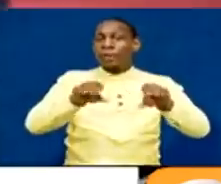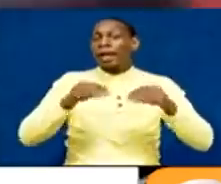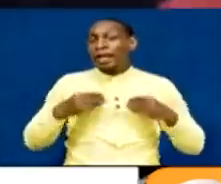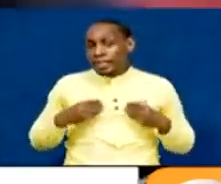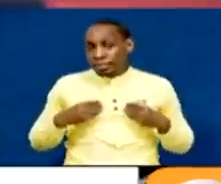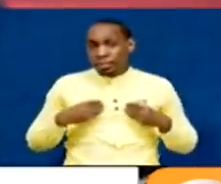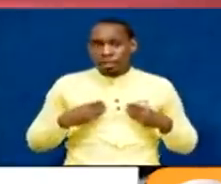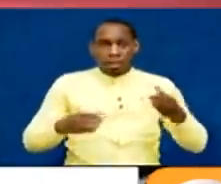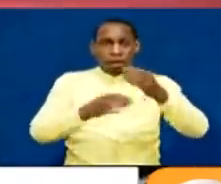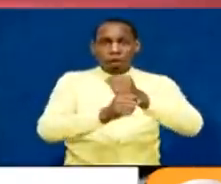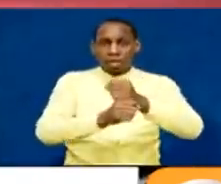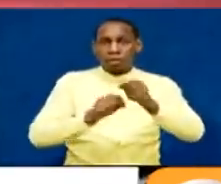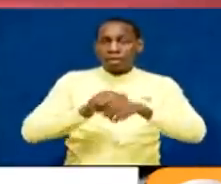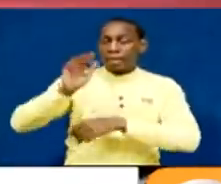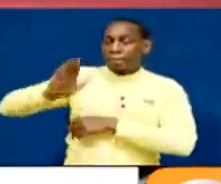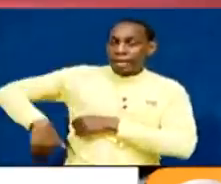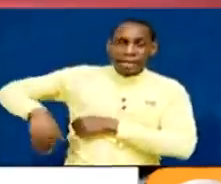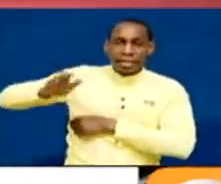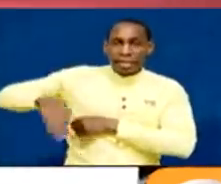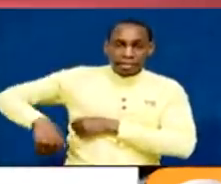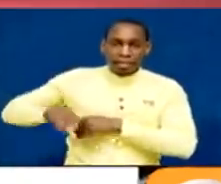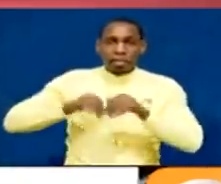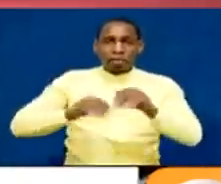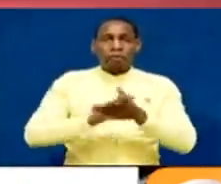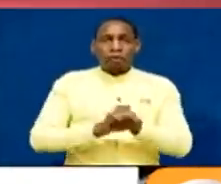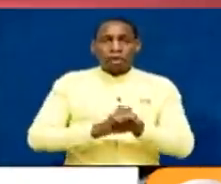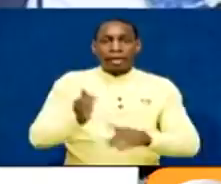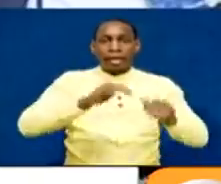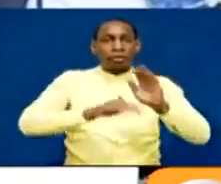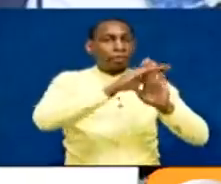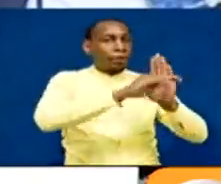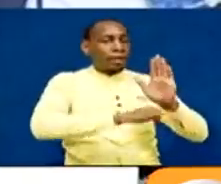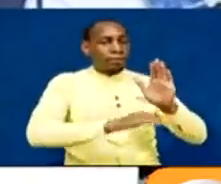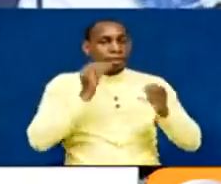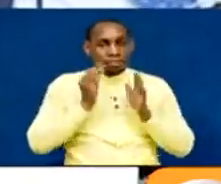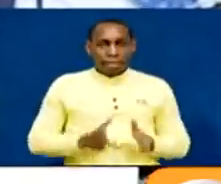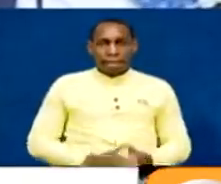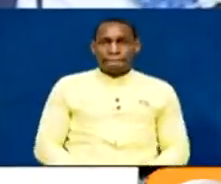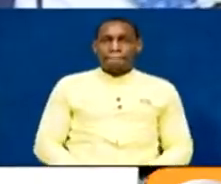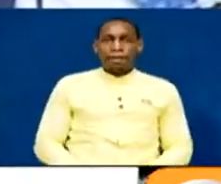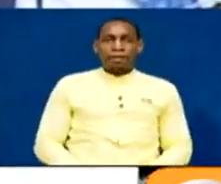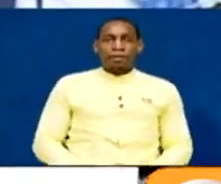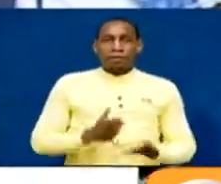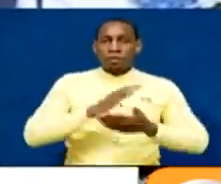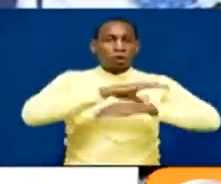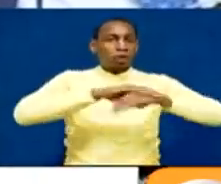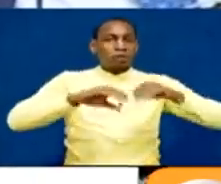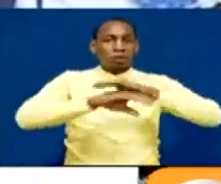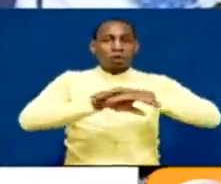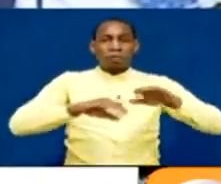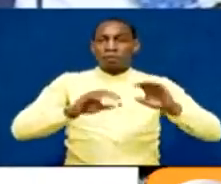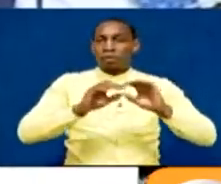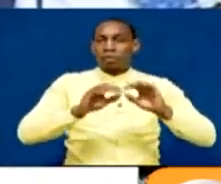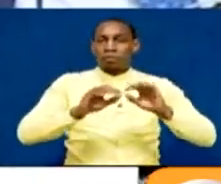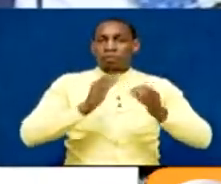you can allow coalitions as late as possible in line with the elections calendar, Mr. Speaker. This discomfort is dishonest in